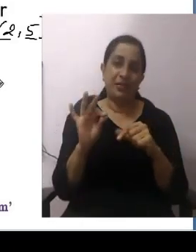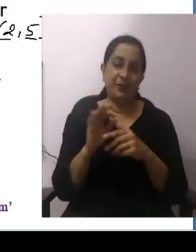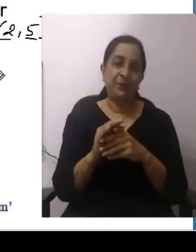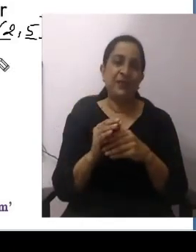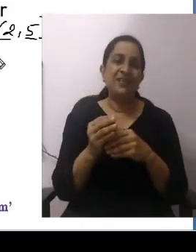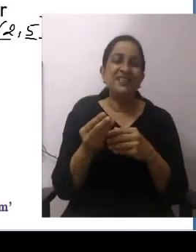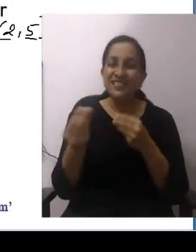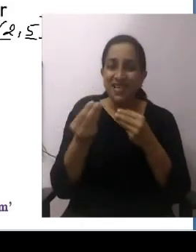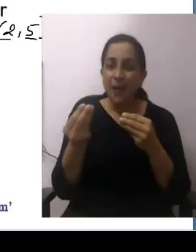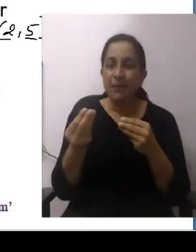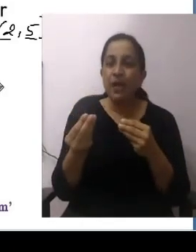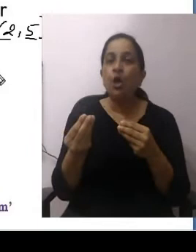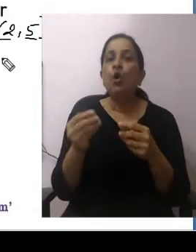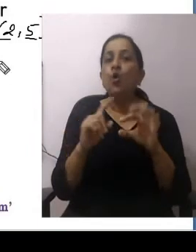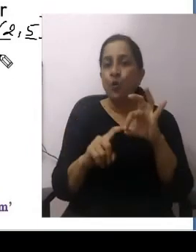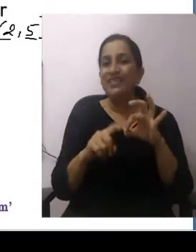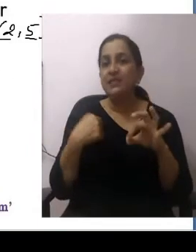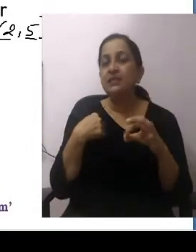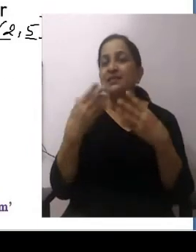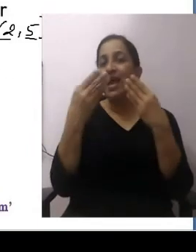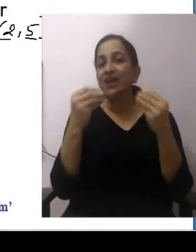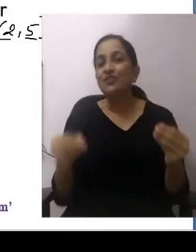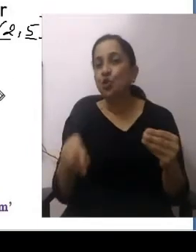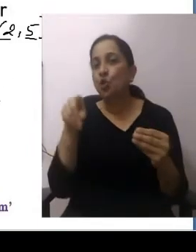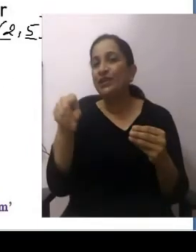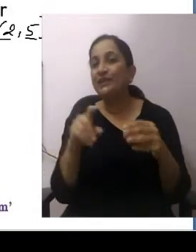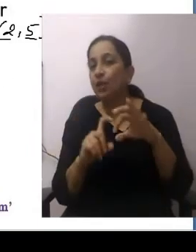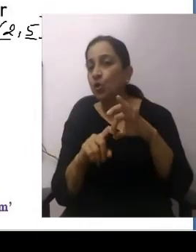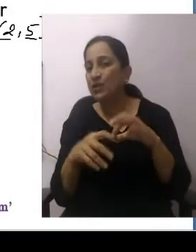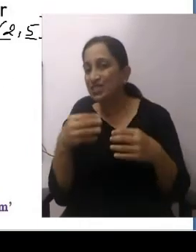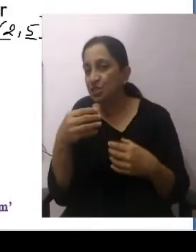some problems in the end. You can look at that.